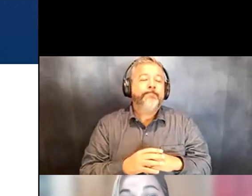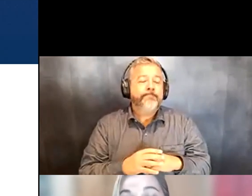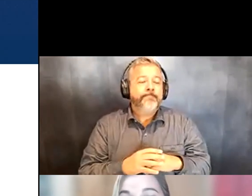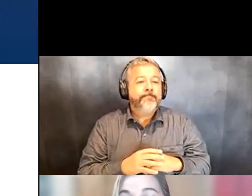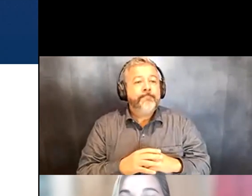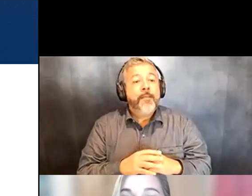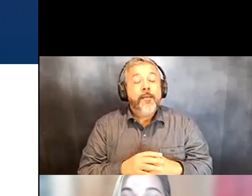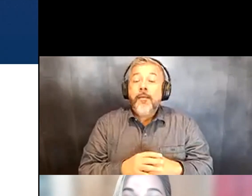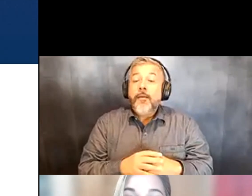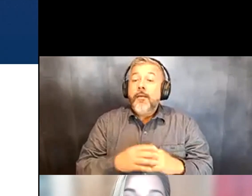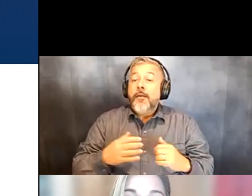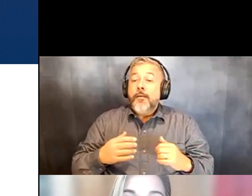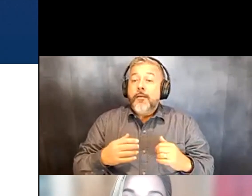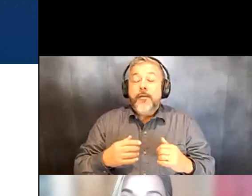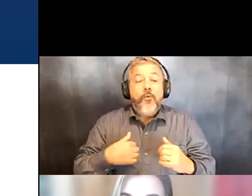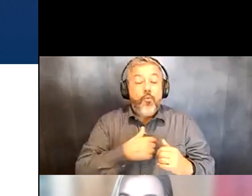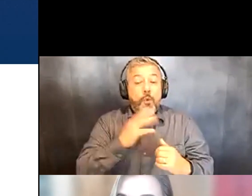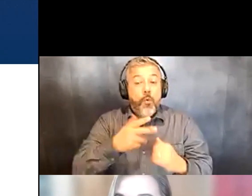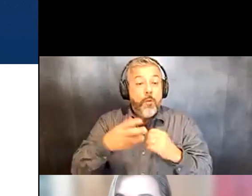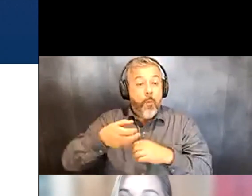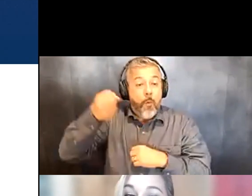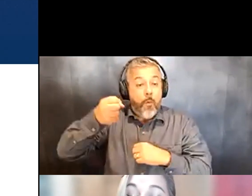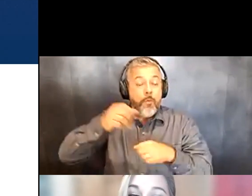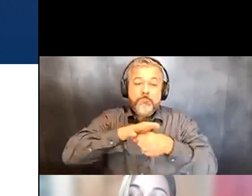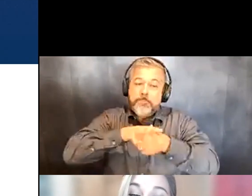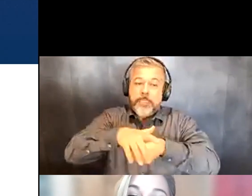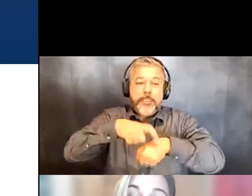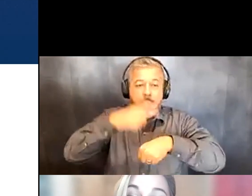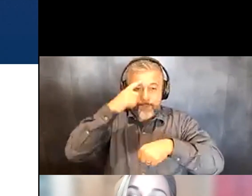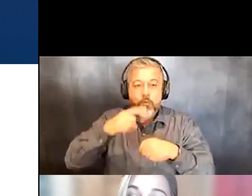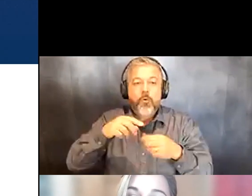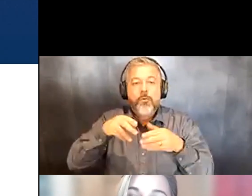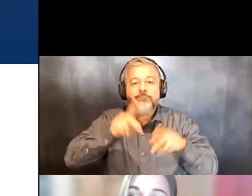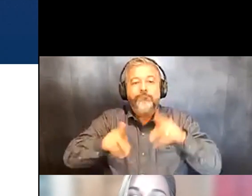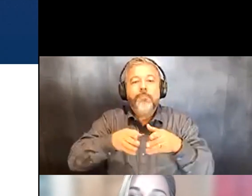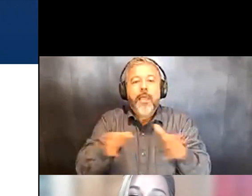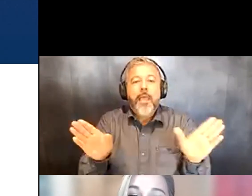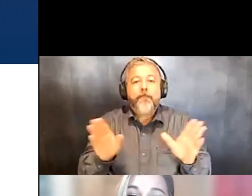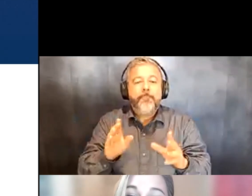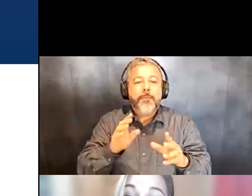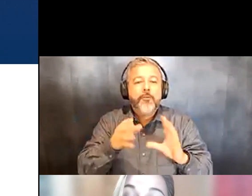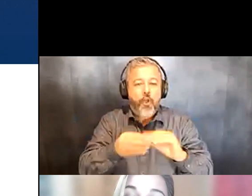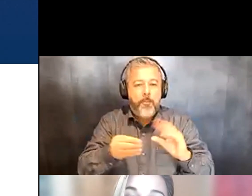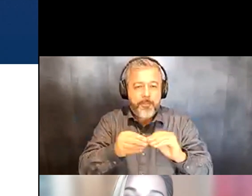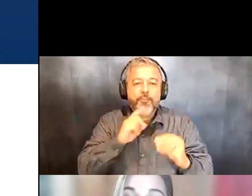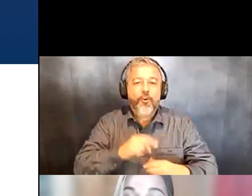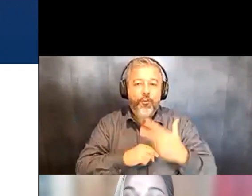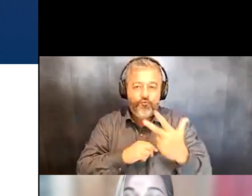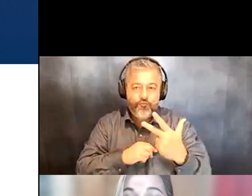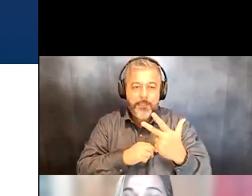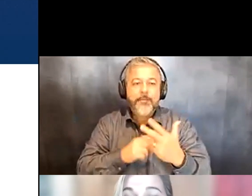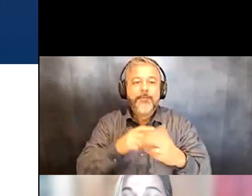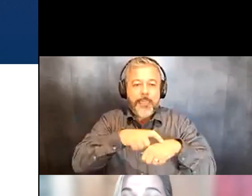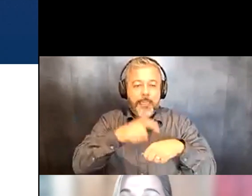We are saving ample time for public comment. I think there are 3 public comment periods built into today's agenda.